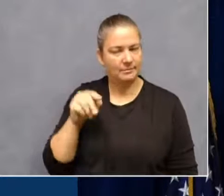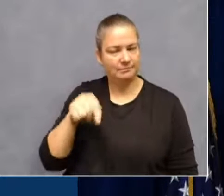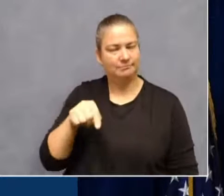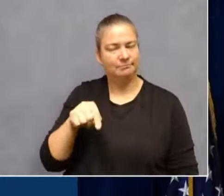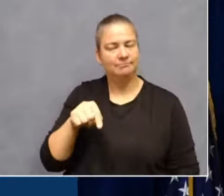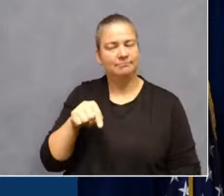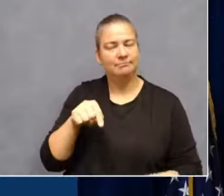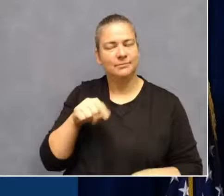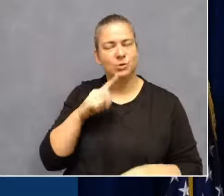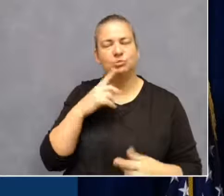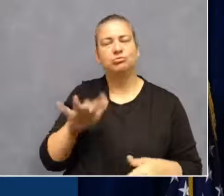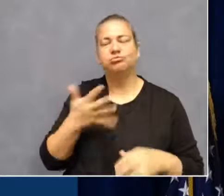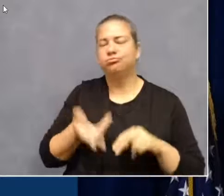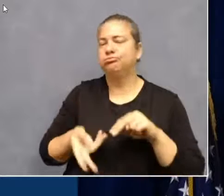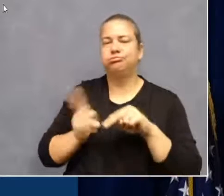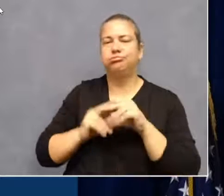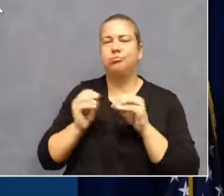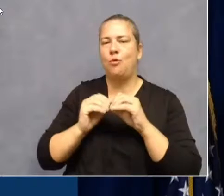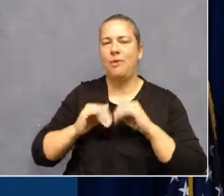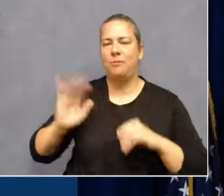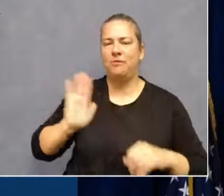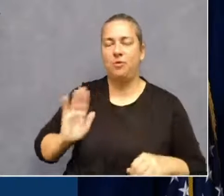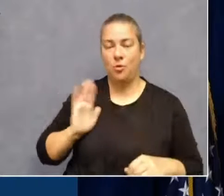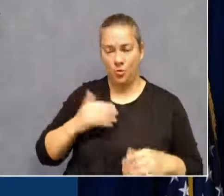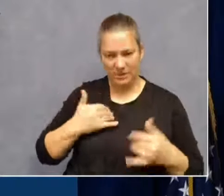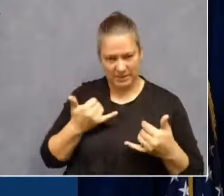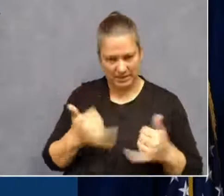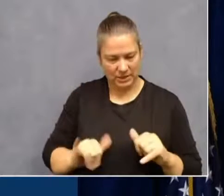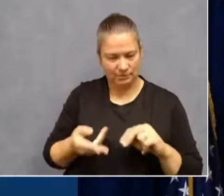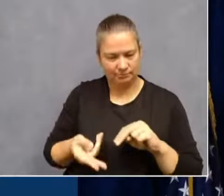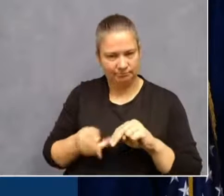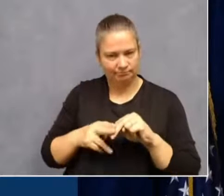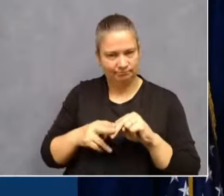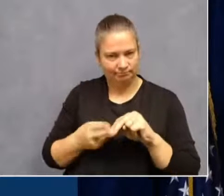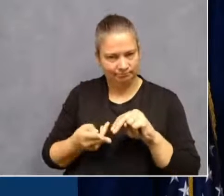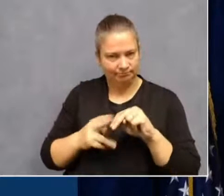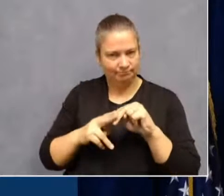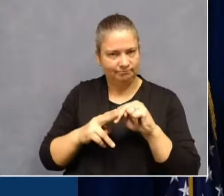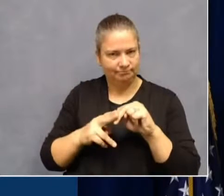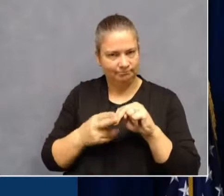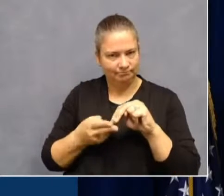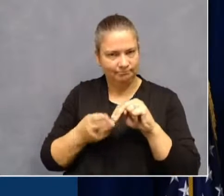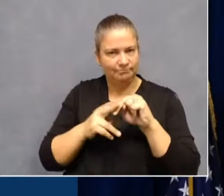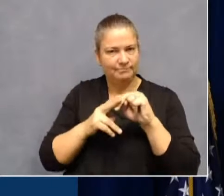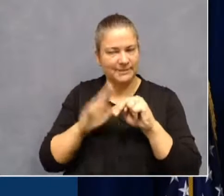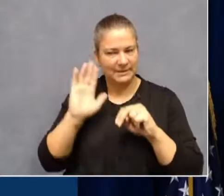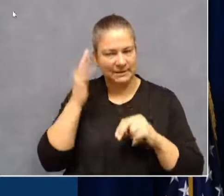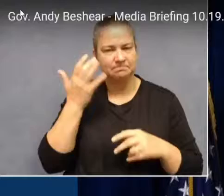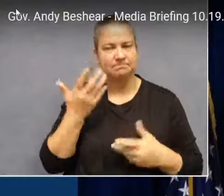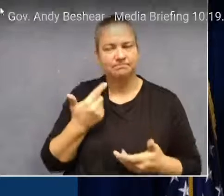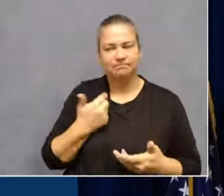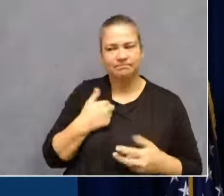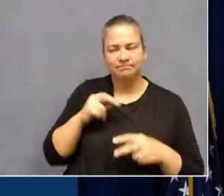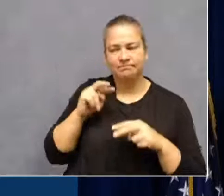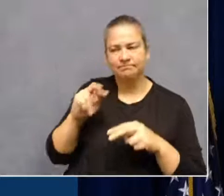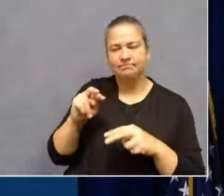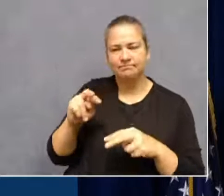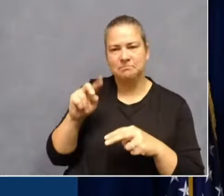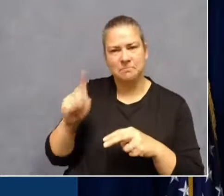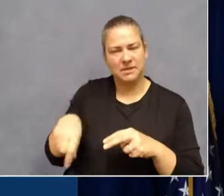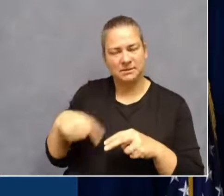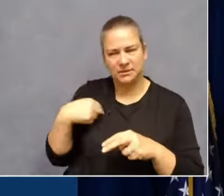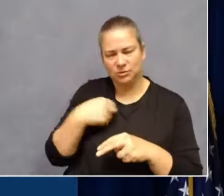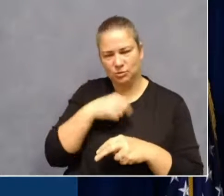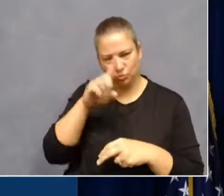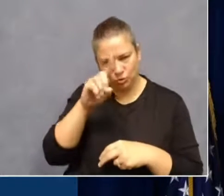see rising cases, but that just means we've got to come together to do what it takes to defeat this virus. As